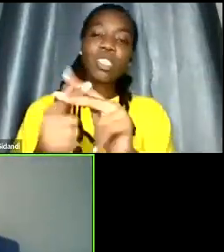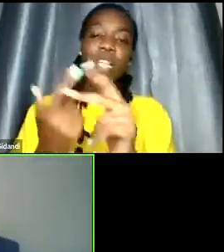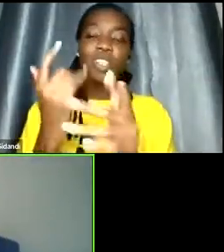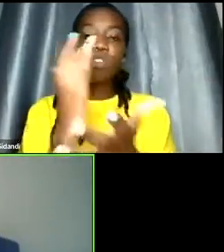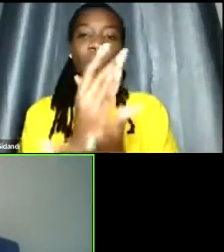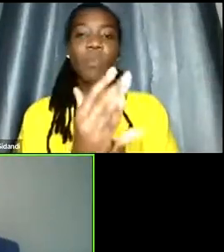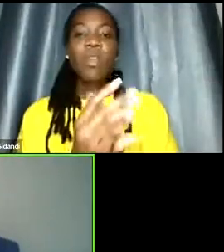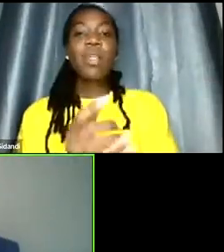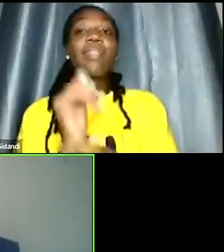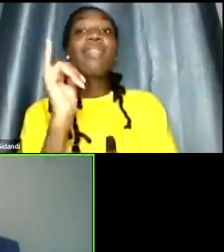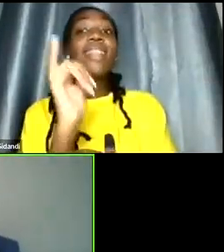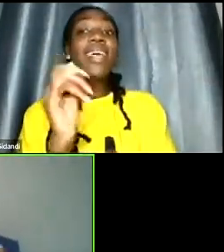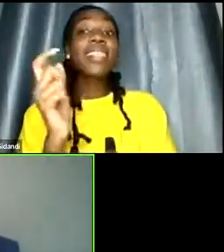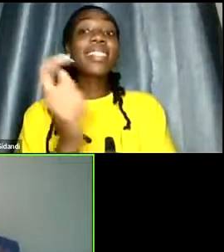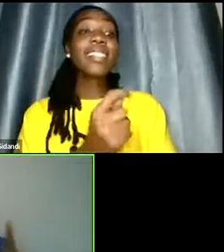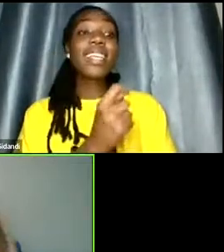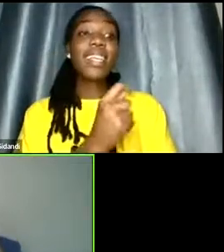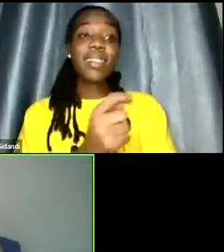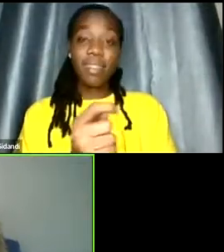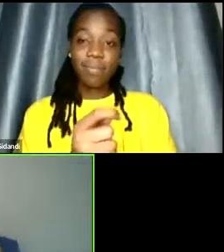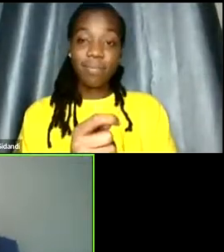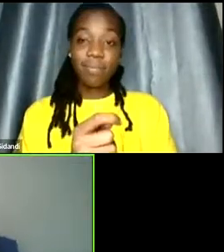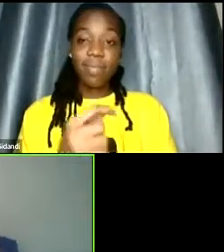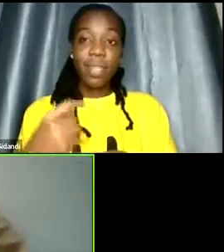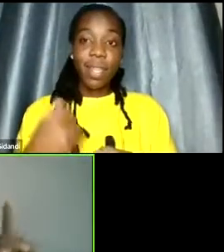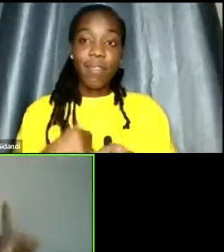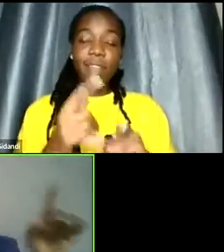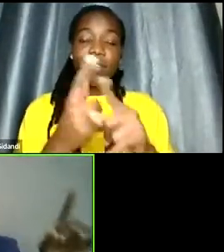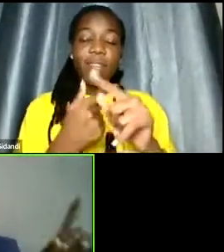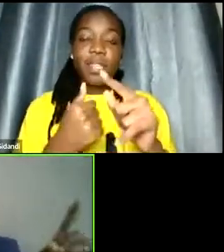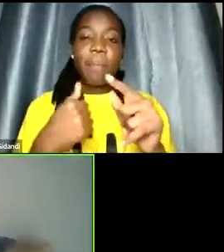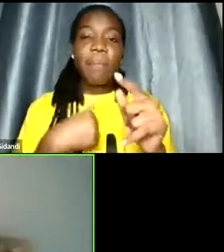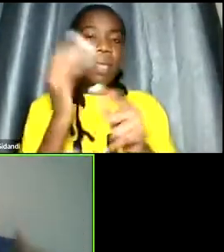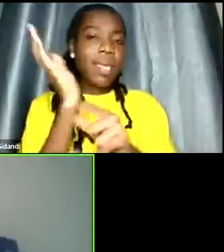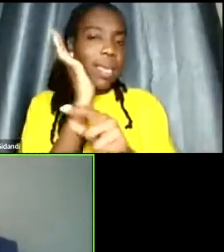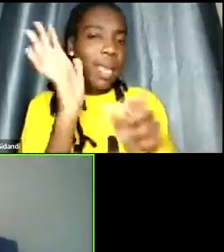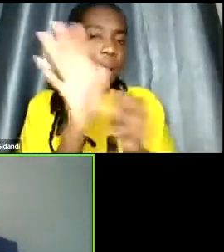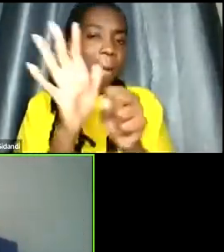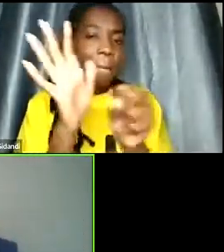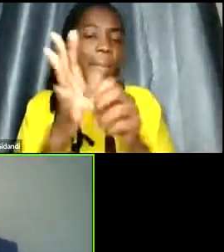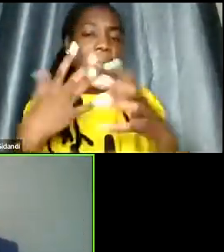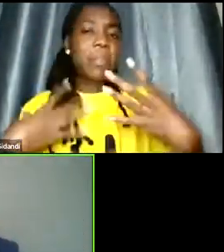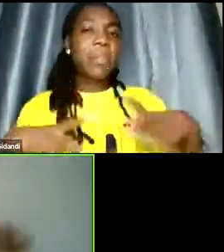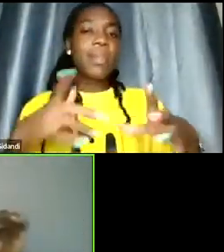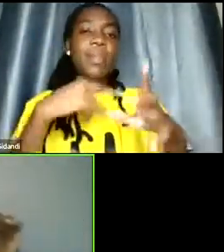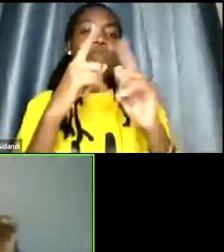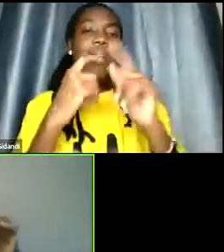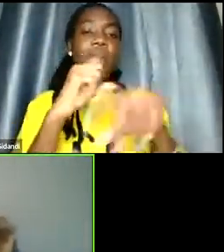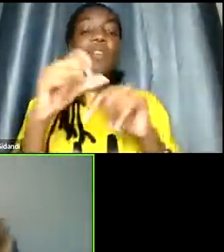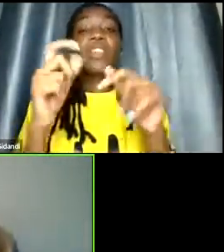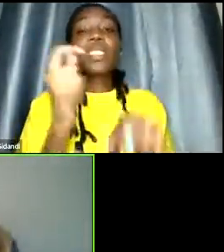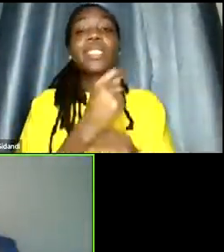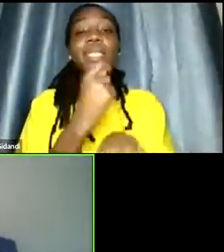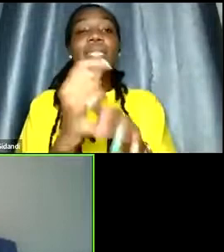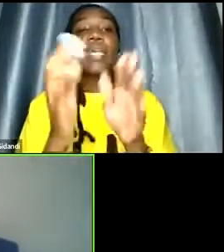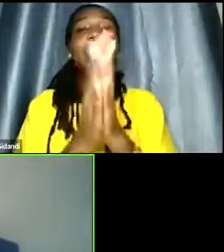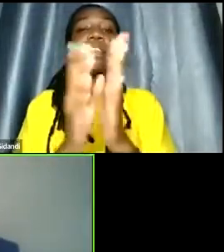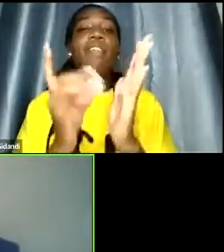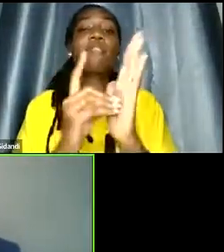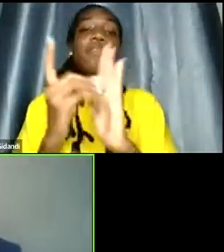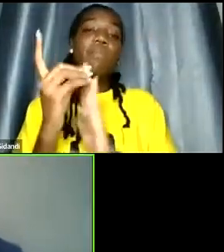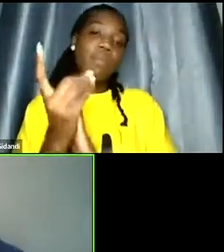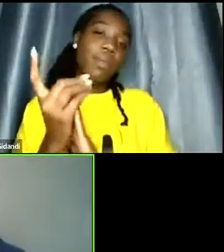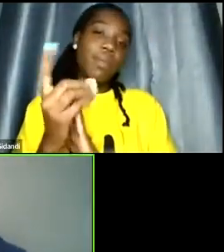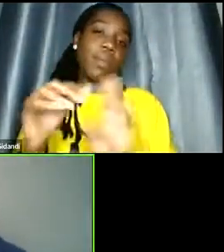That's training. The difference, now I hear lots of people saying training and development. No, that's a misnomer. It's not training and development.